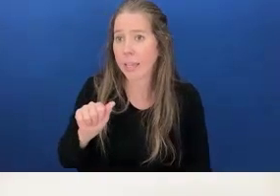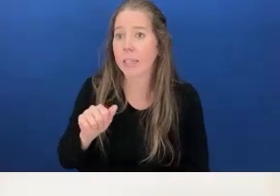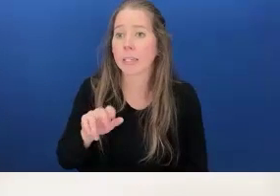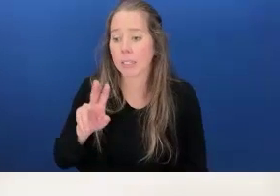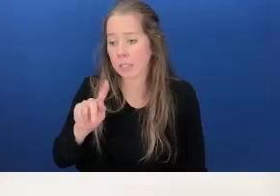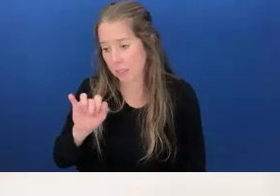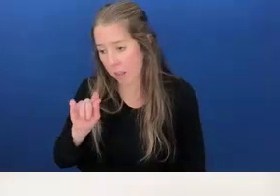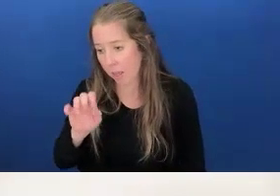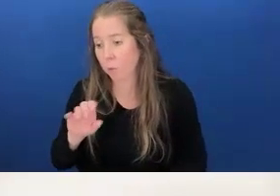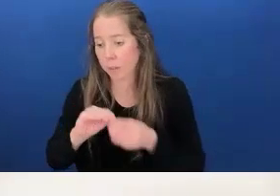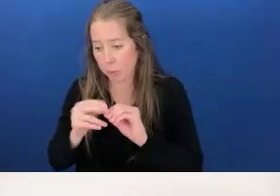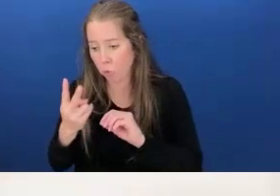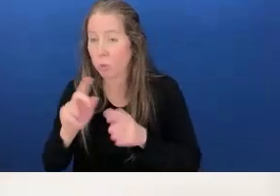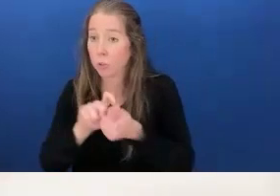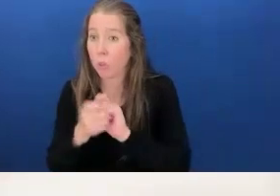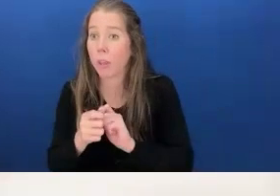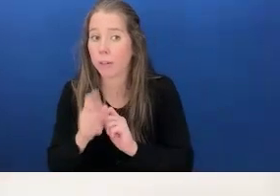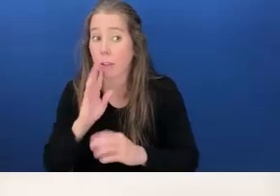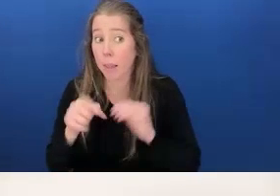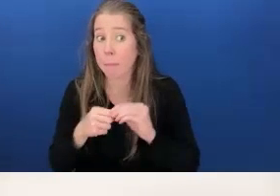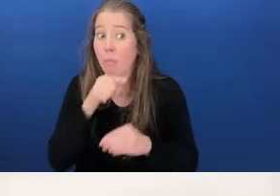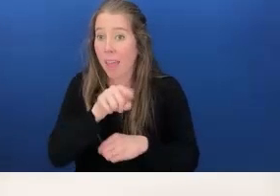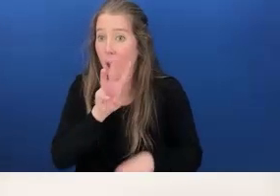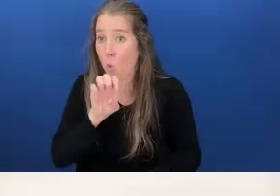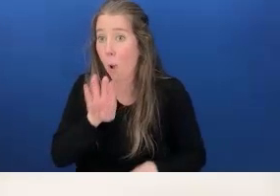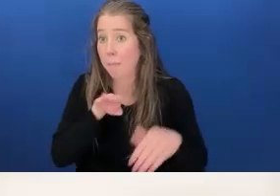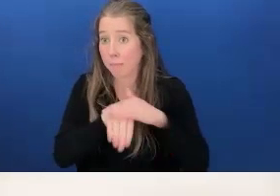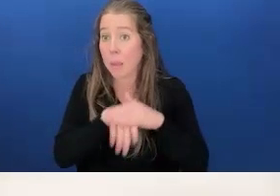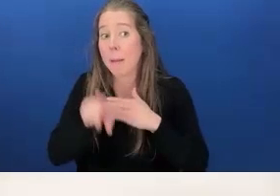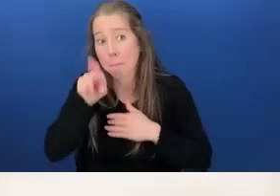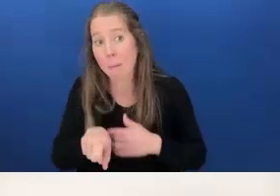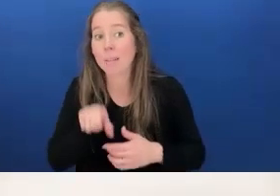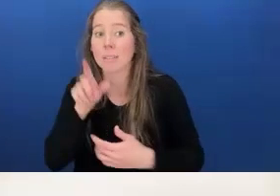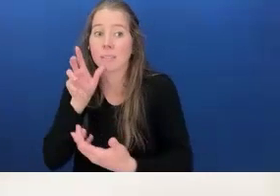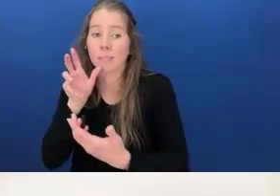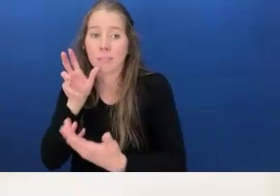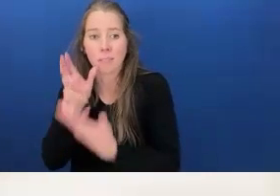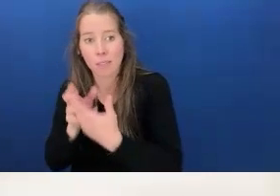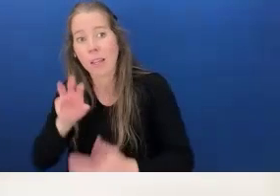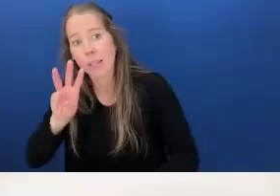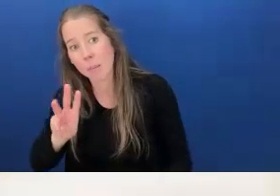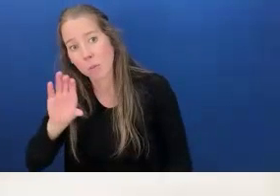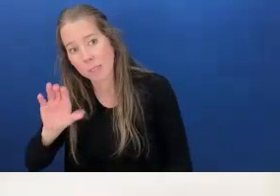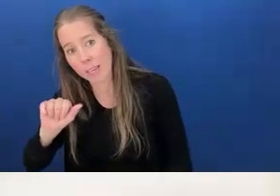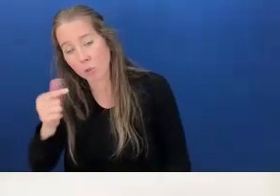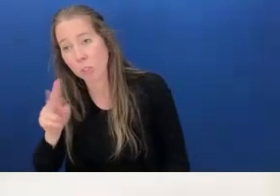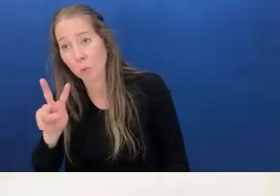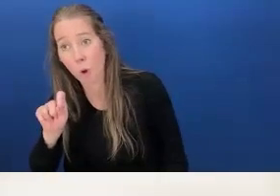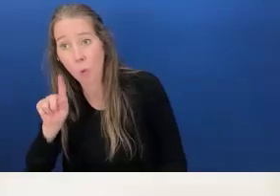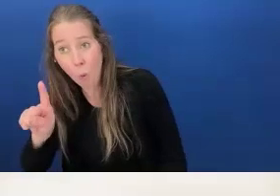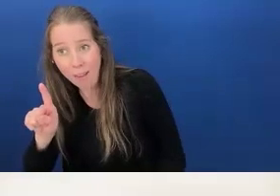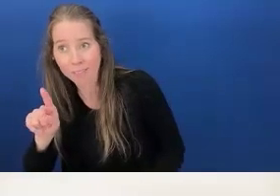they're referencing that web accessibility has to meet the WCAG 2.1 guidelines. And